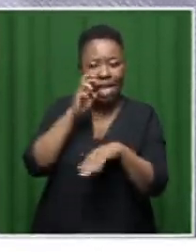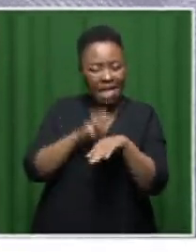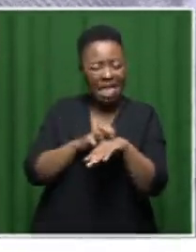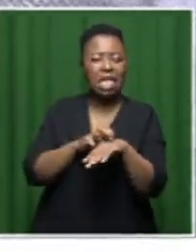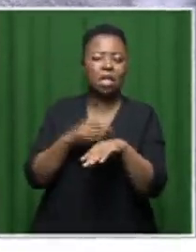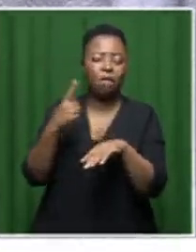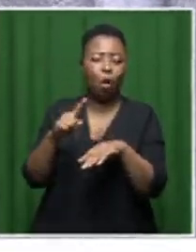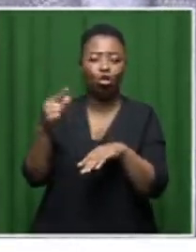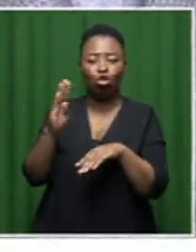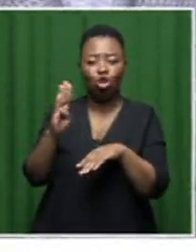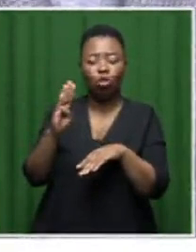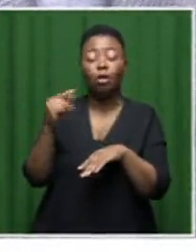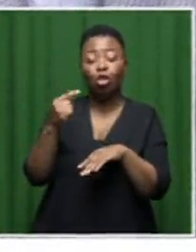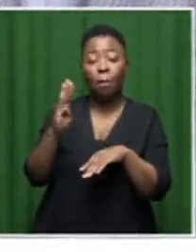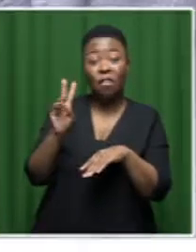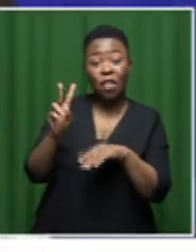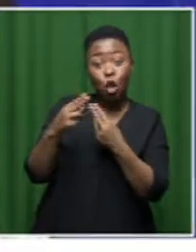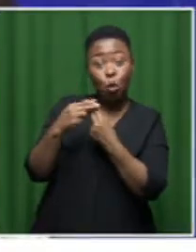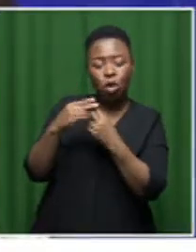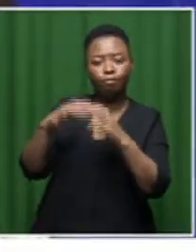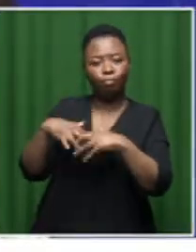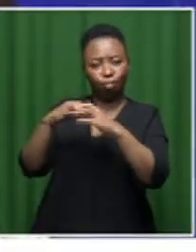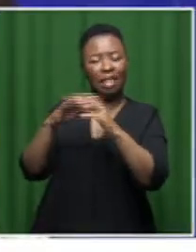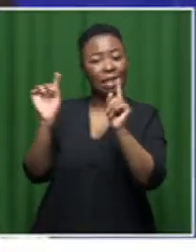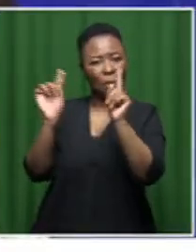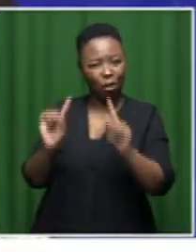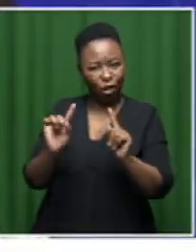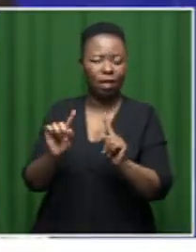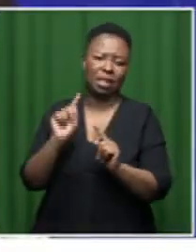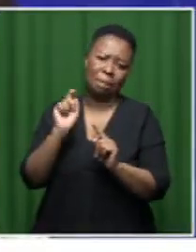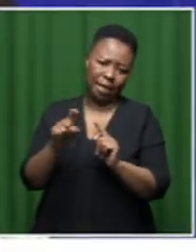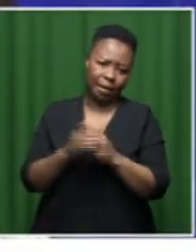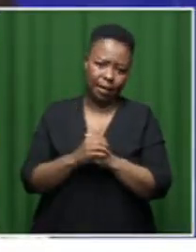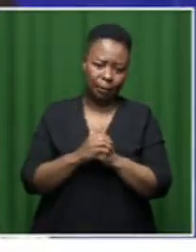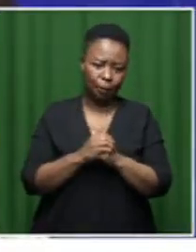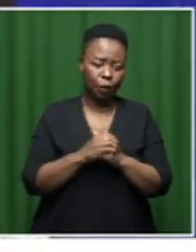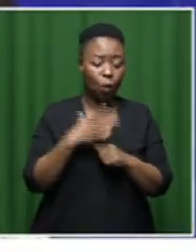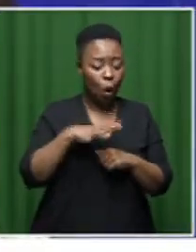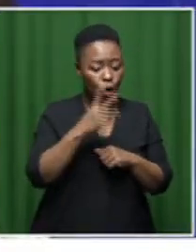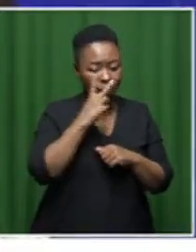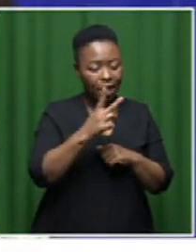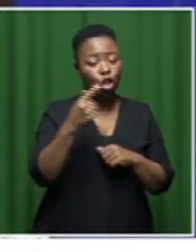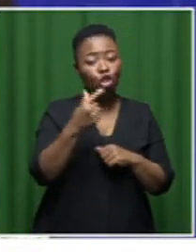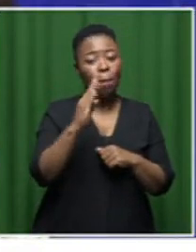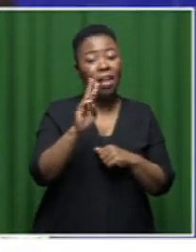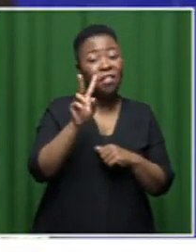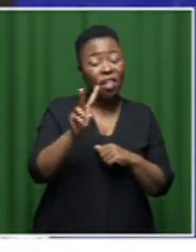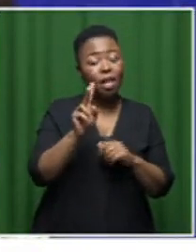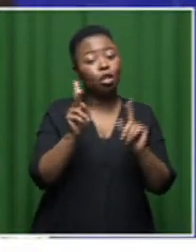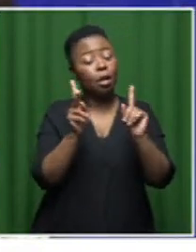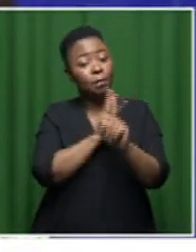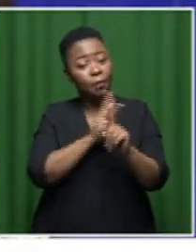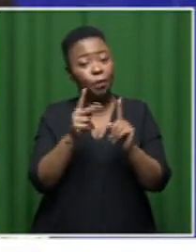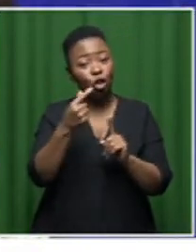specialized gender-based violence unit. We need to see an establishment of a gender-based